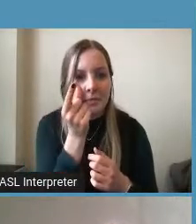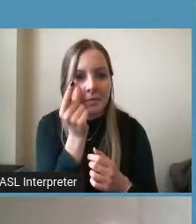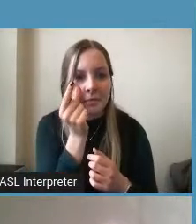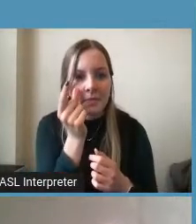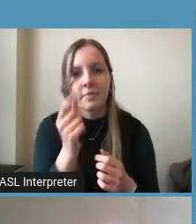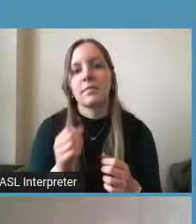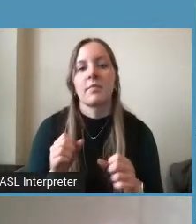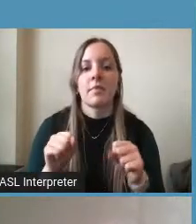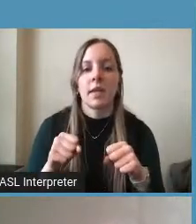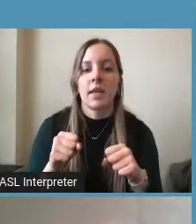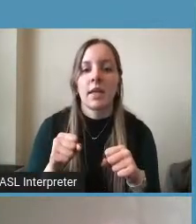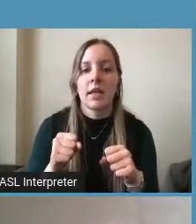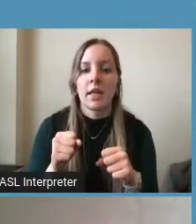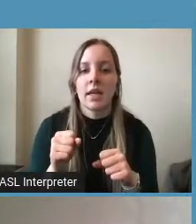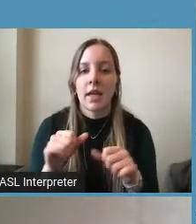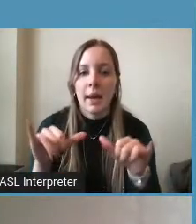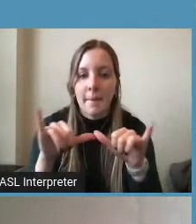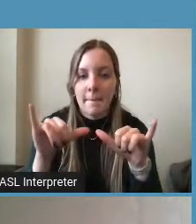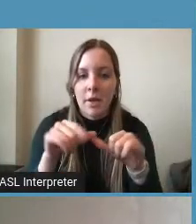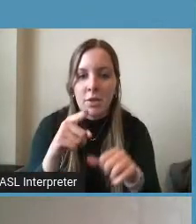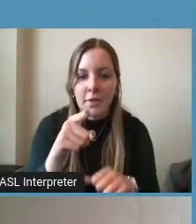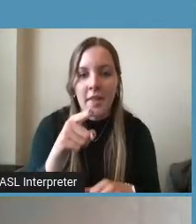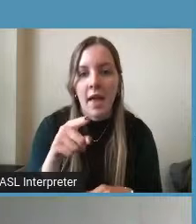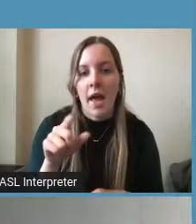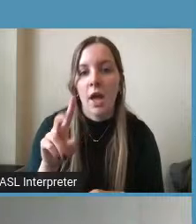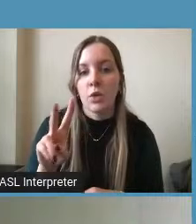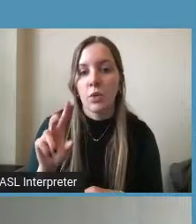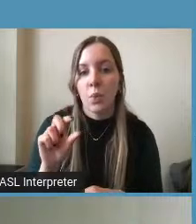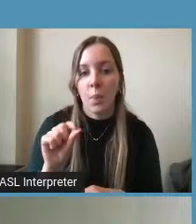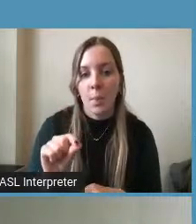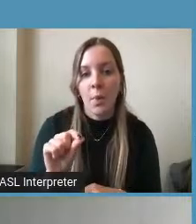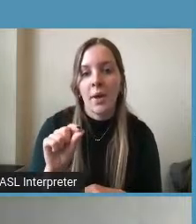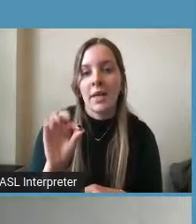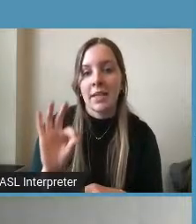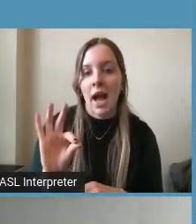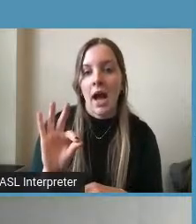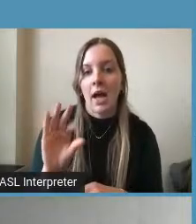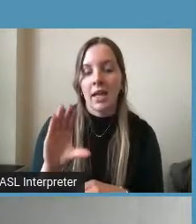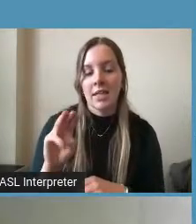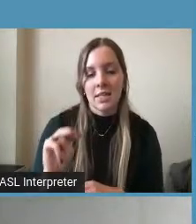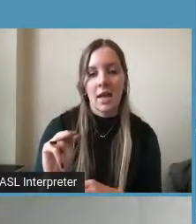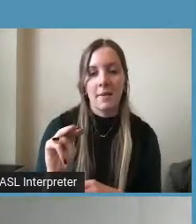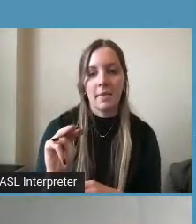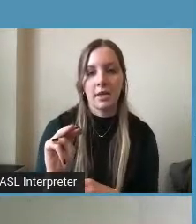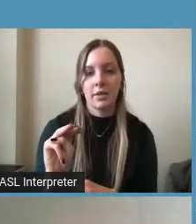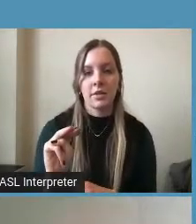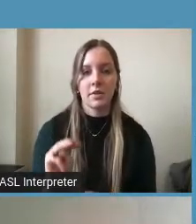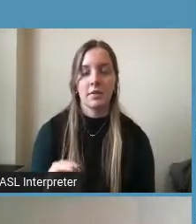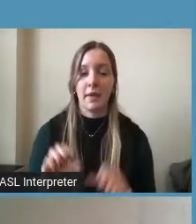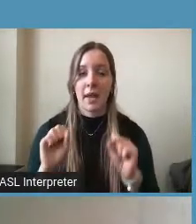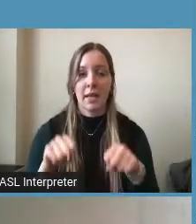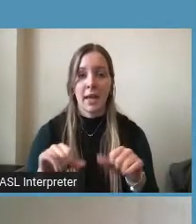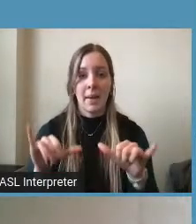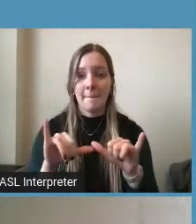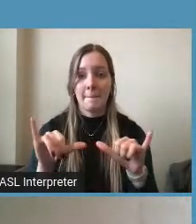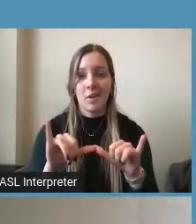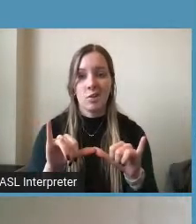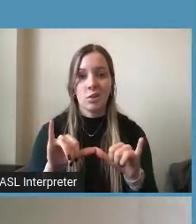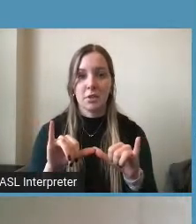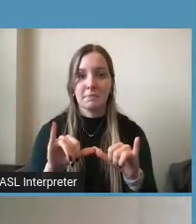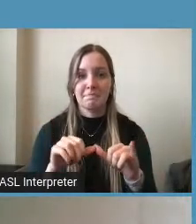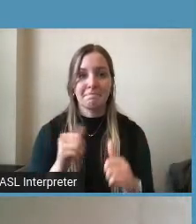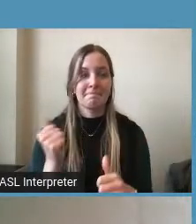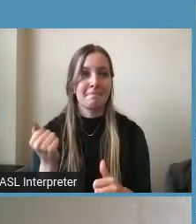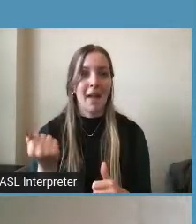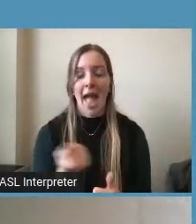is 2.9 centimeters. So I can rotate this around. I can measure any aspect of the surface that might be